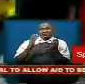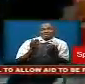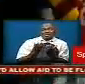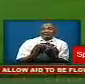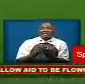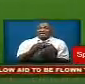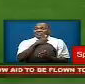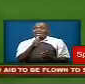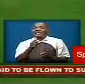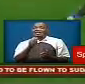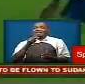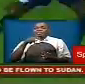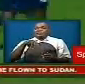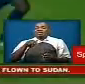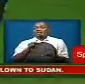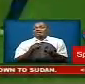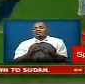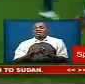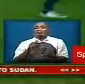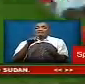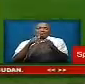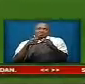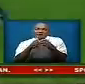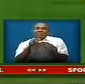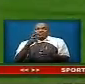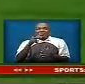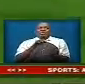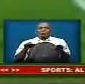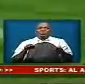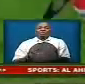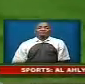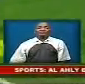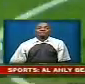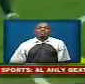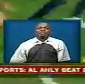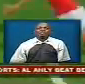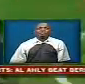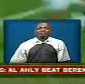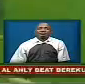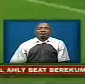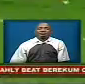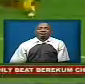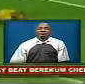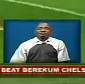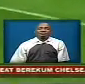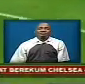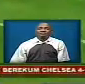of Chelsea and TP Mazembe of the DR Congo with 3 matches to go.